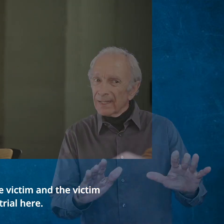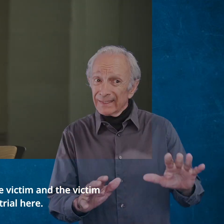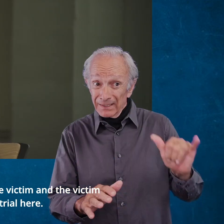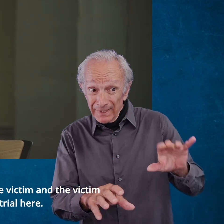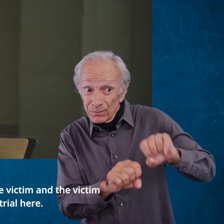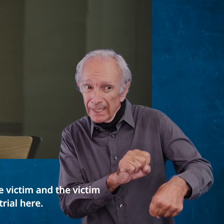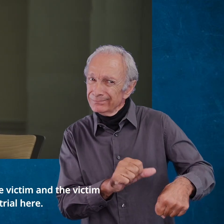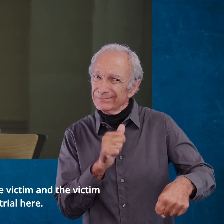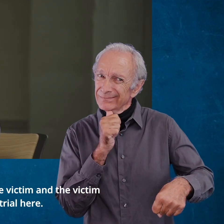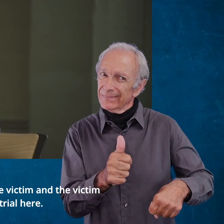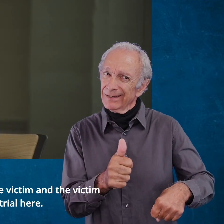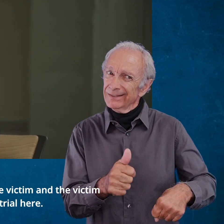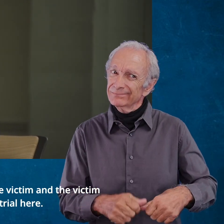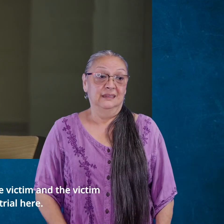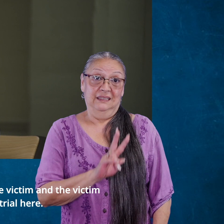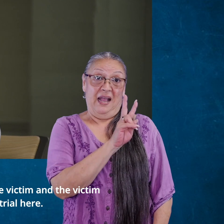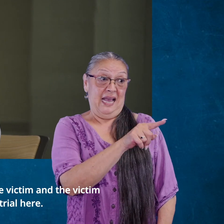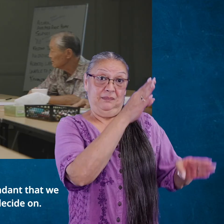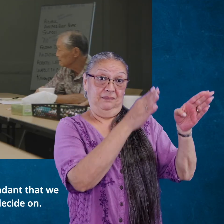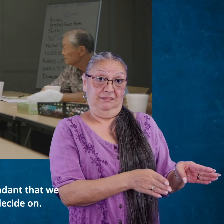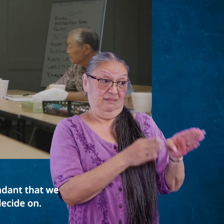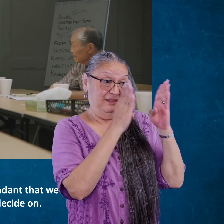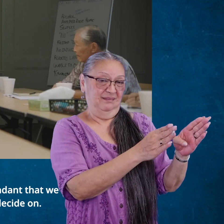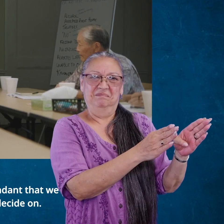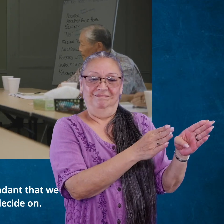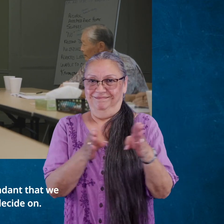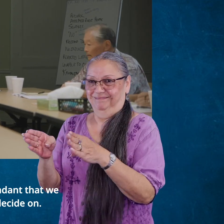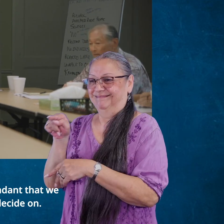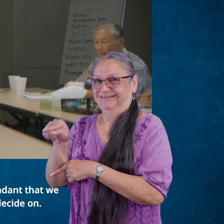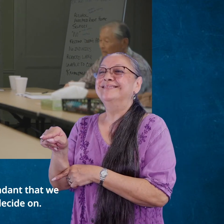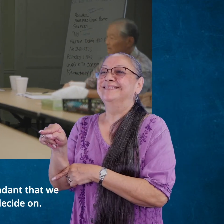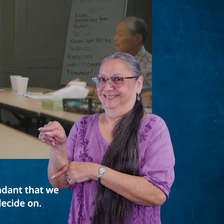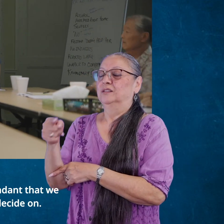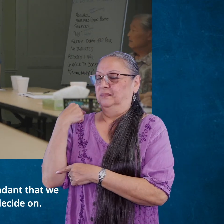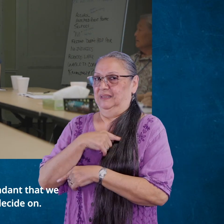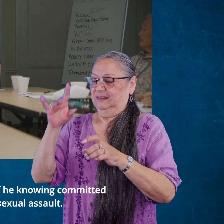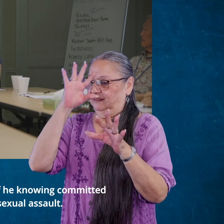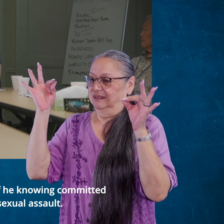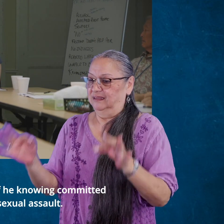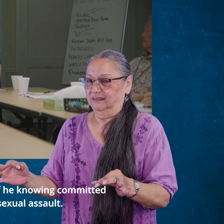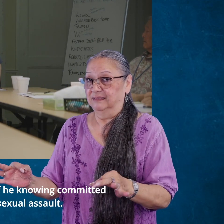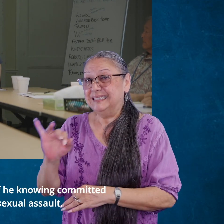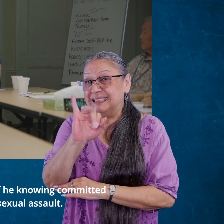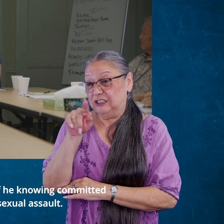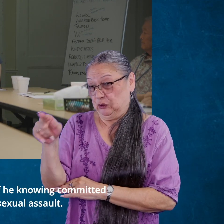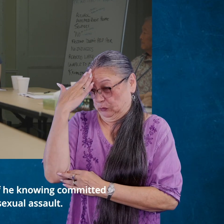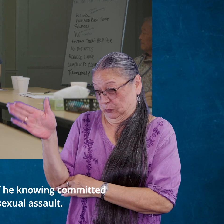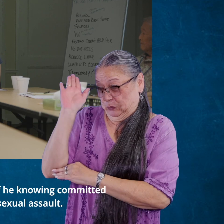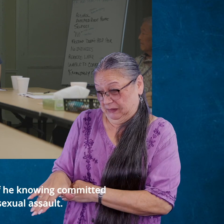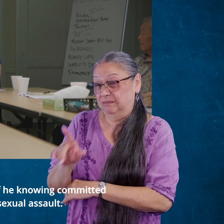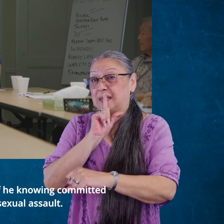We're focusing on the victim, and the victim is not on trial here. It's the defendant that we have to decide on, and we need to decide on if